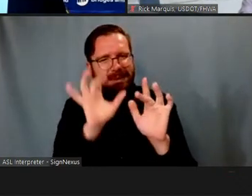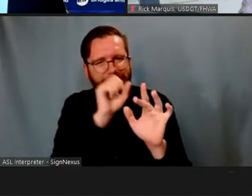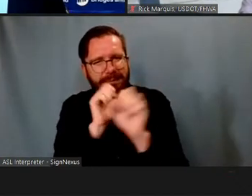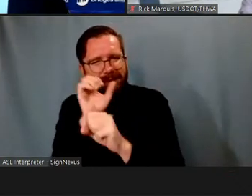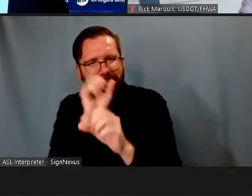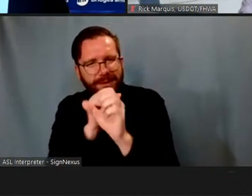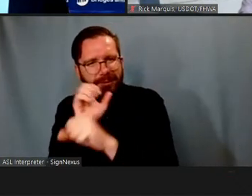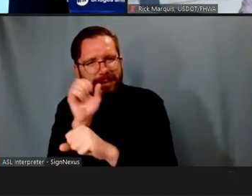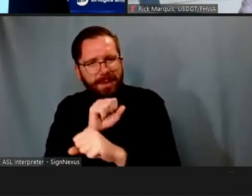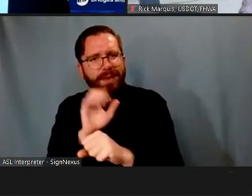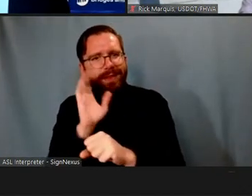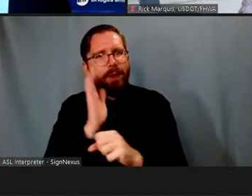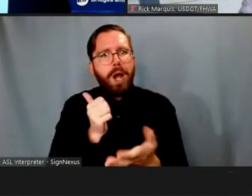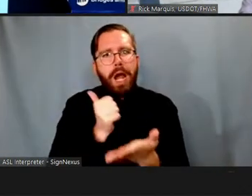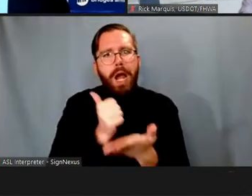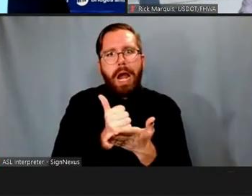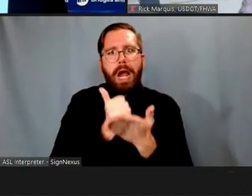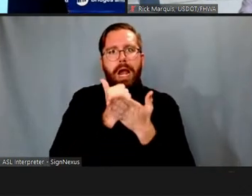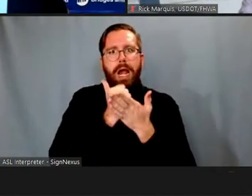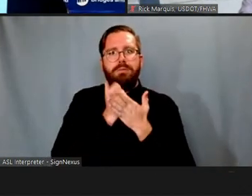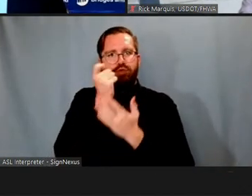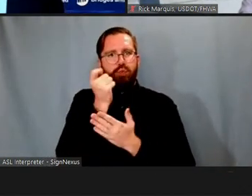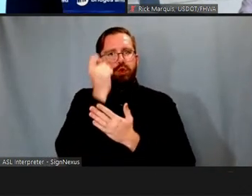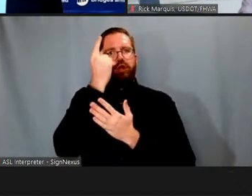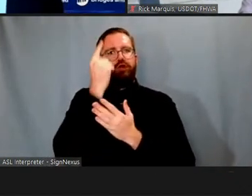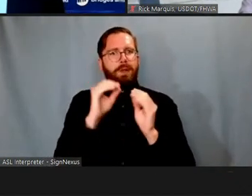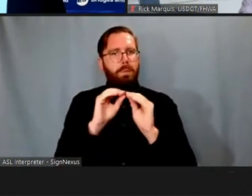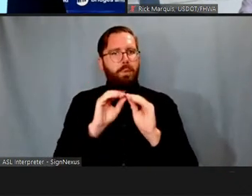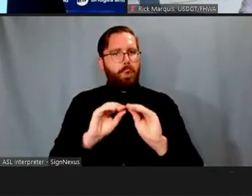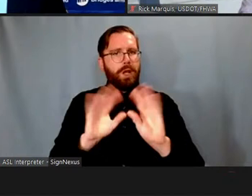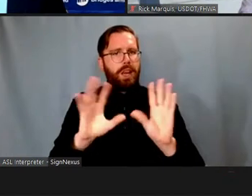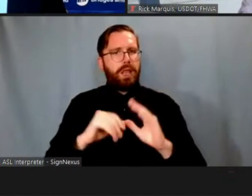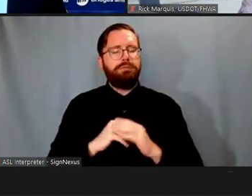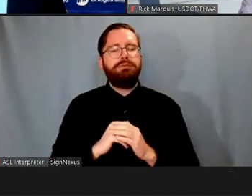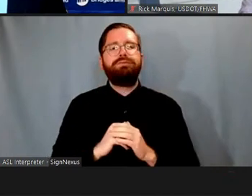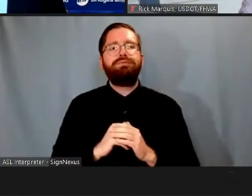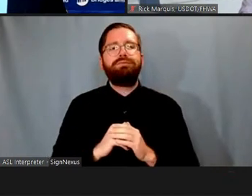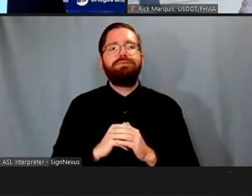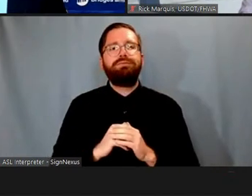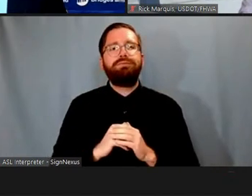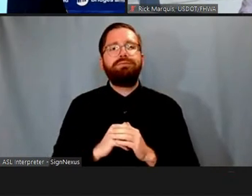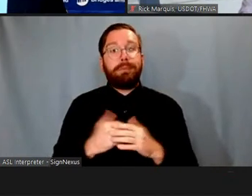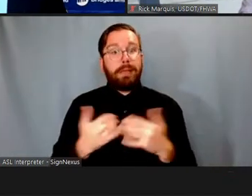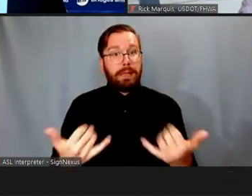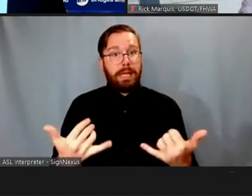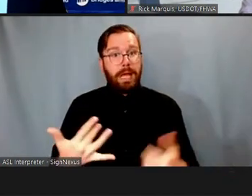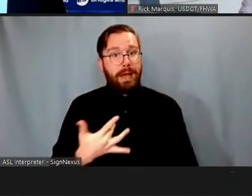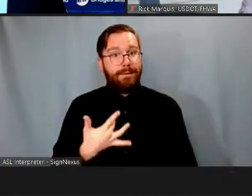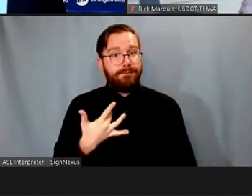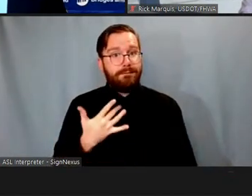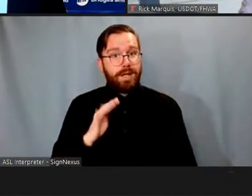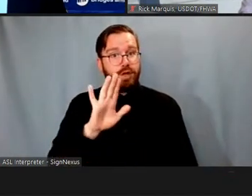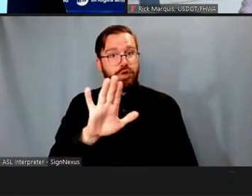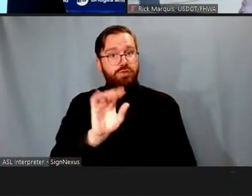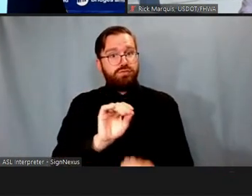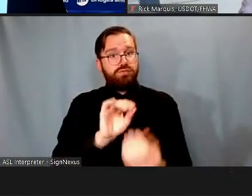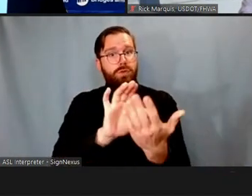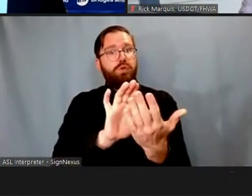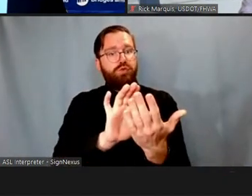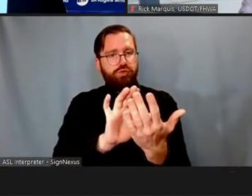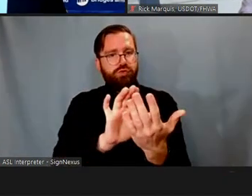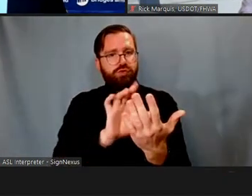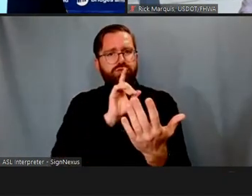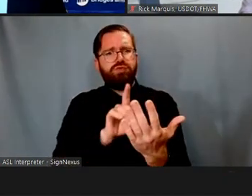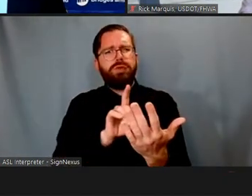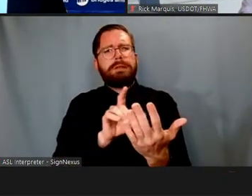me but i feel right now that your approach to this is a new form of